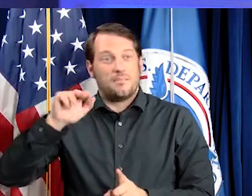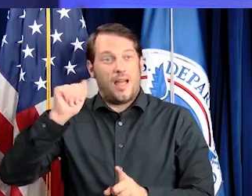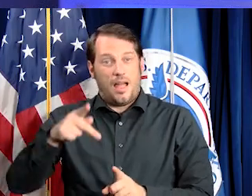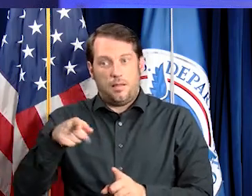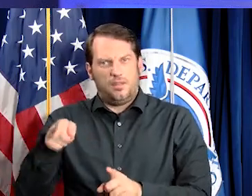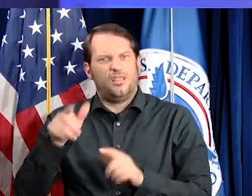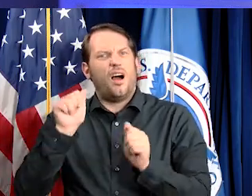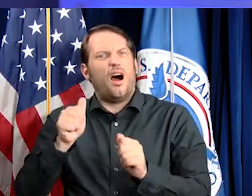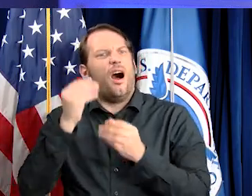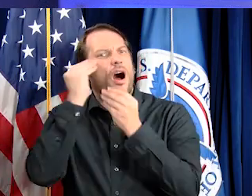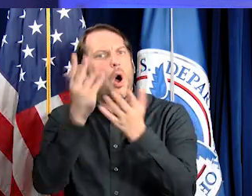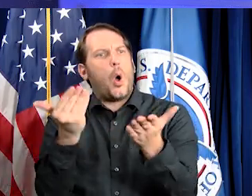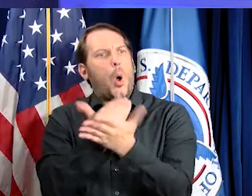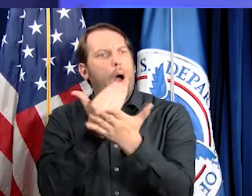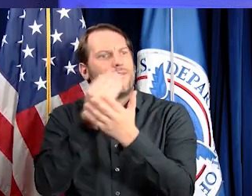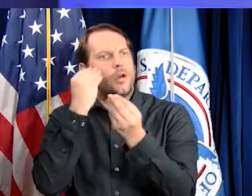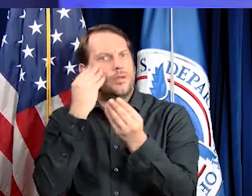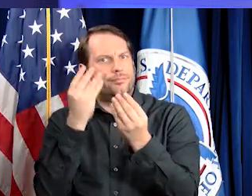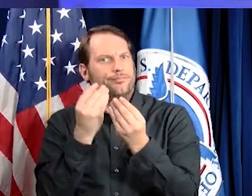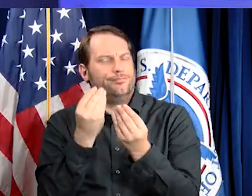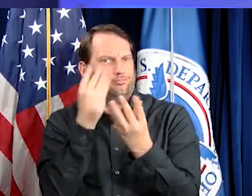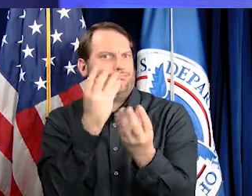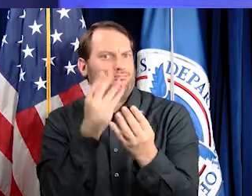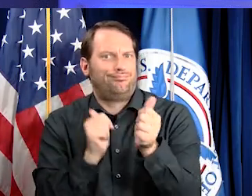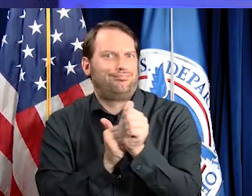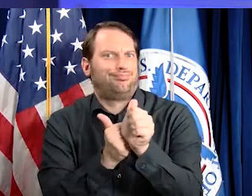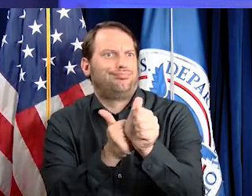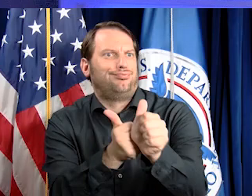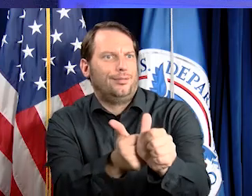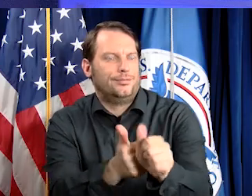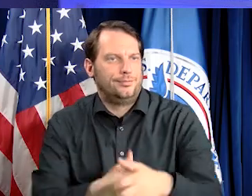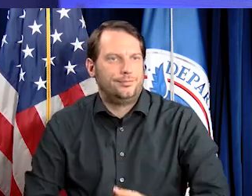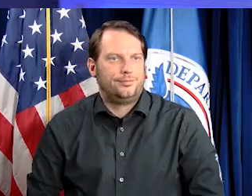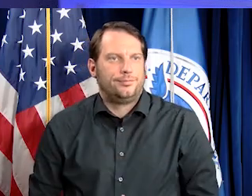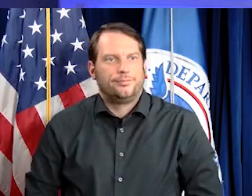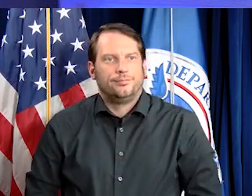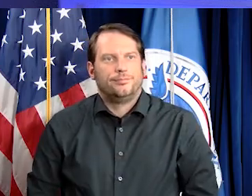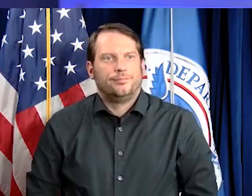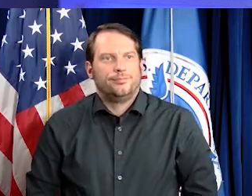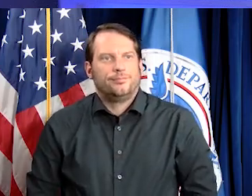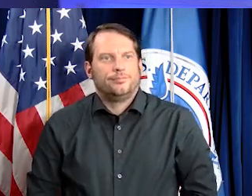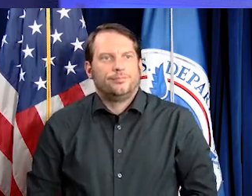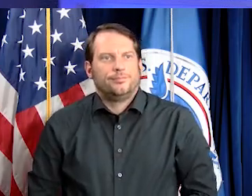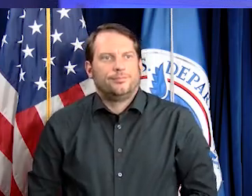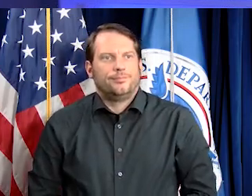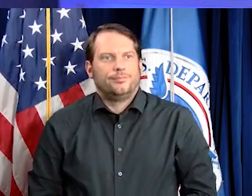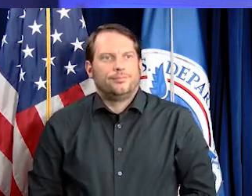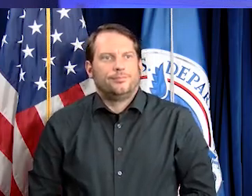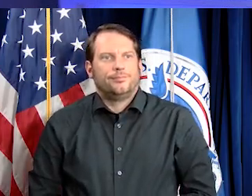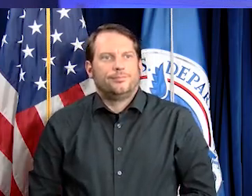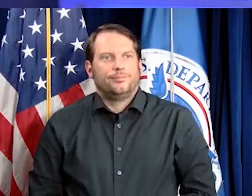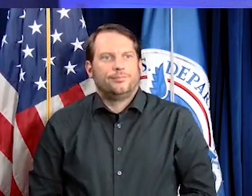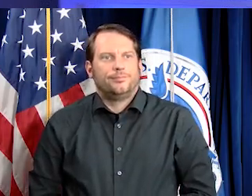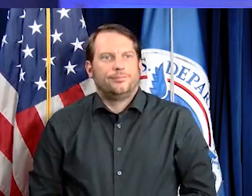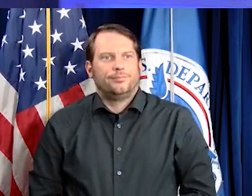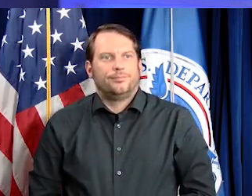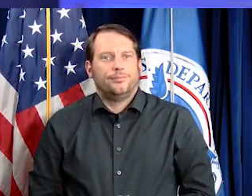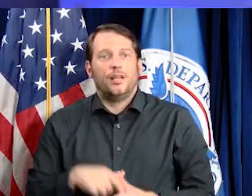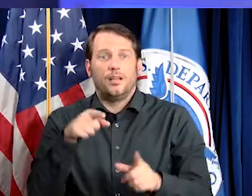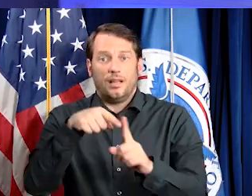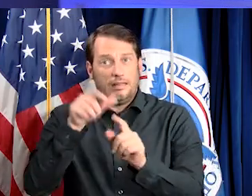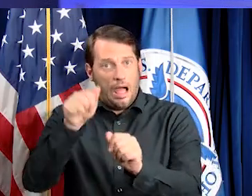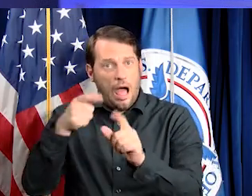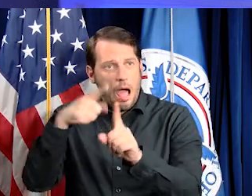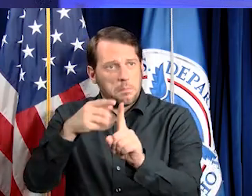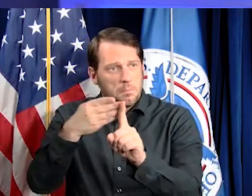Now, getting a base map is so important for disaster. This could even have been done before this earthquake occurred, but people want to help,